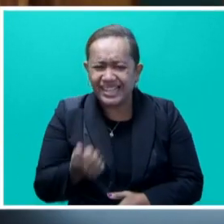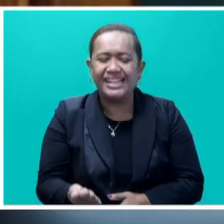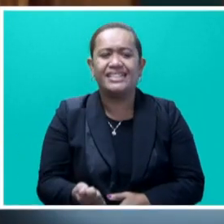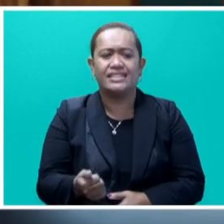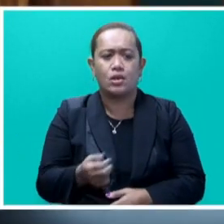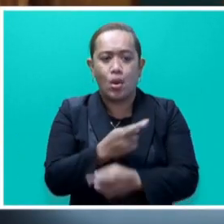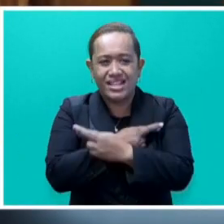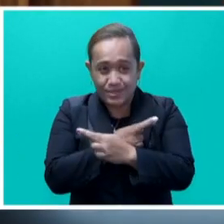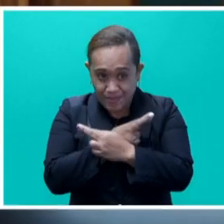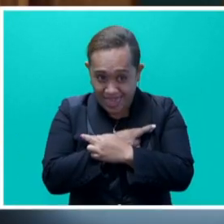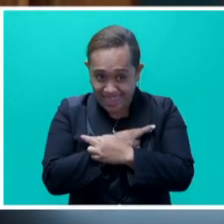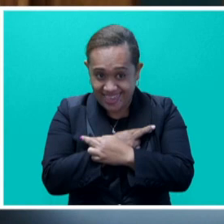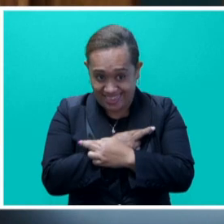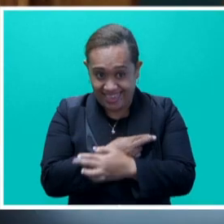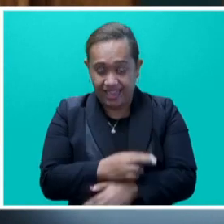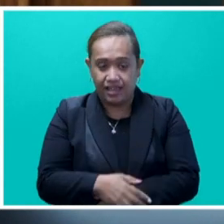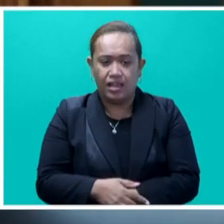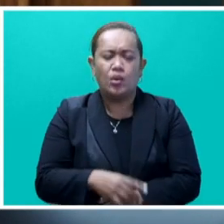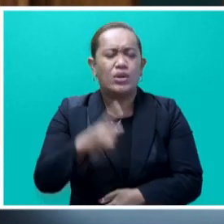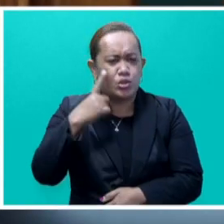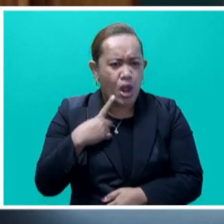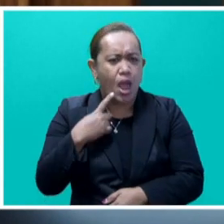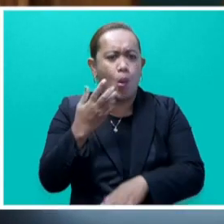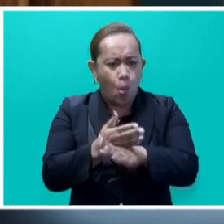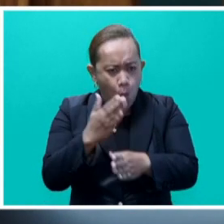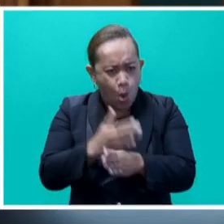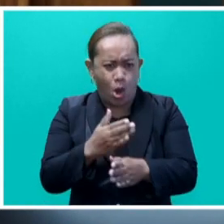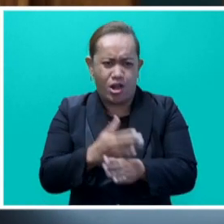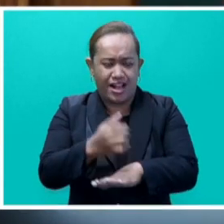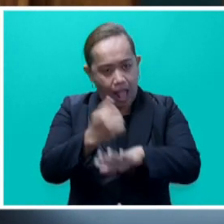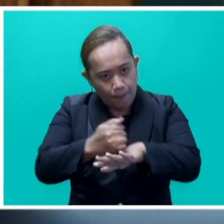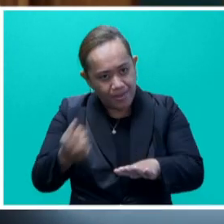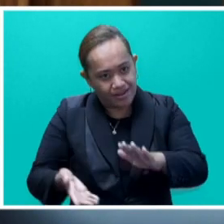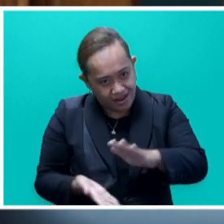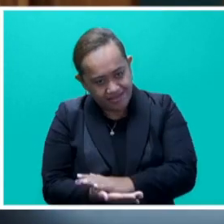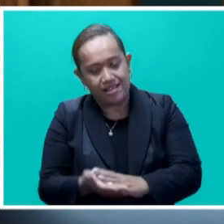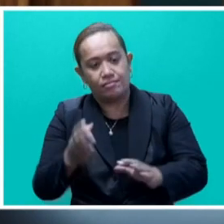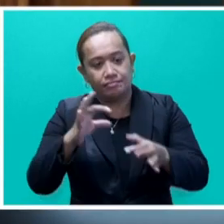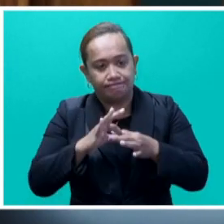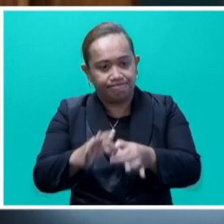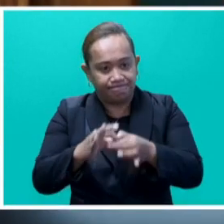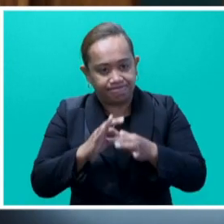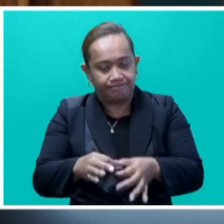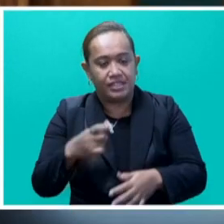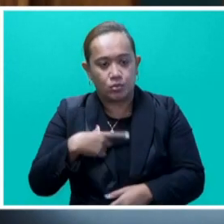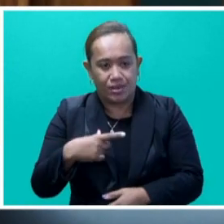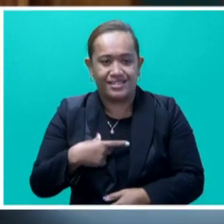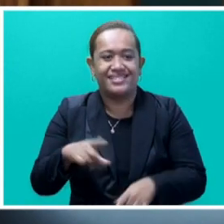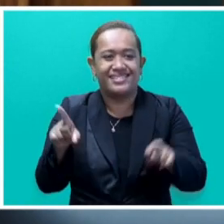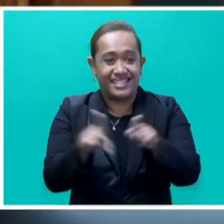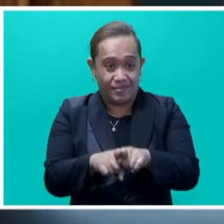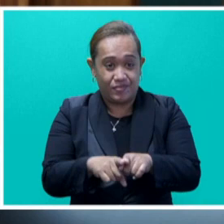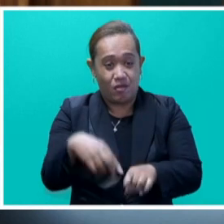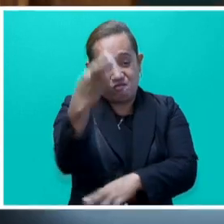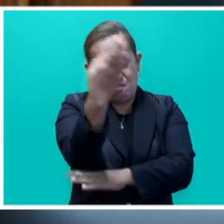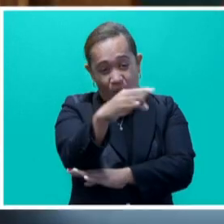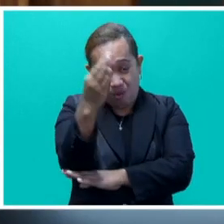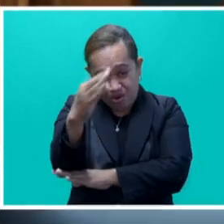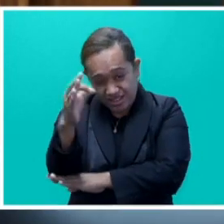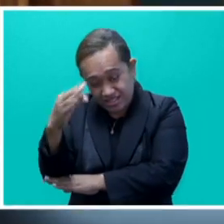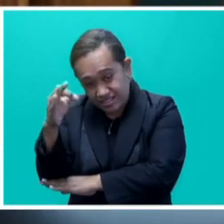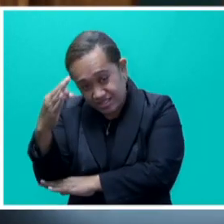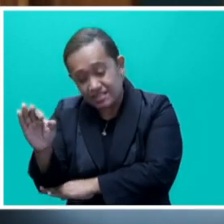maximum returns on the investment of their labour. She doesn't. When they talked about forest wardens getting quickly and properly